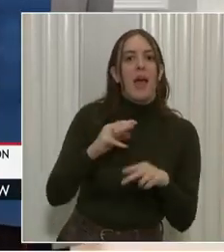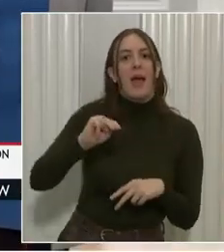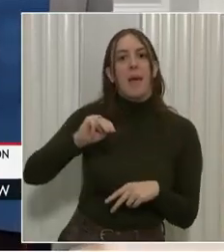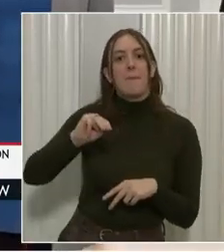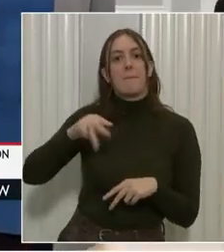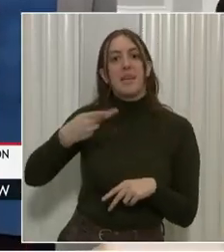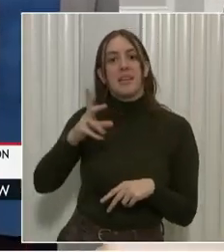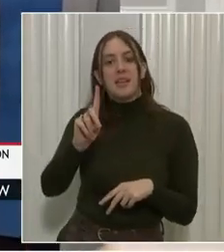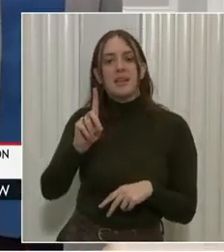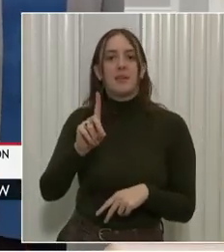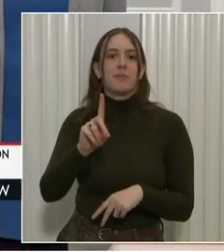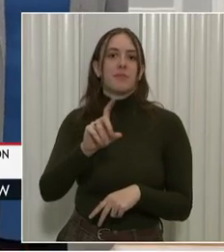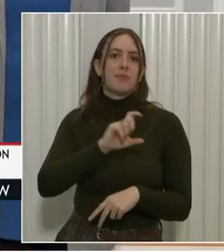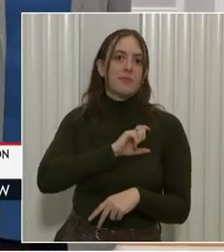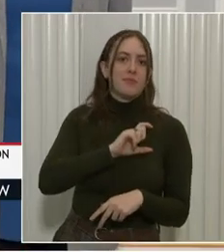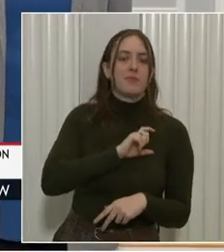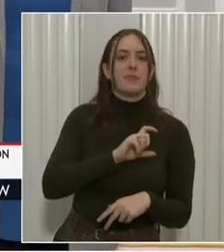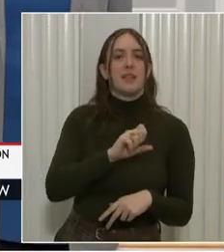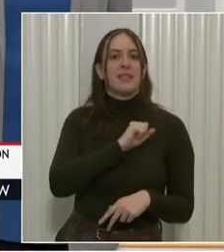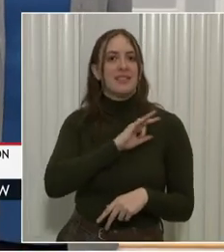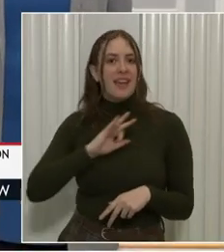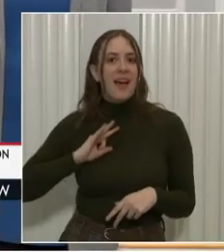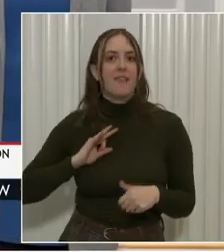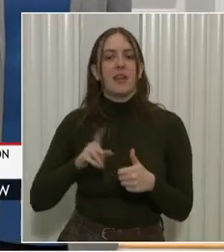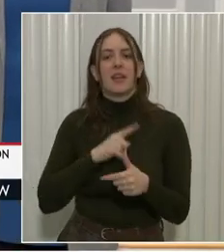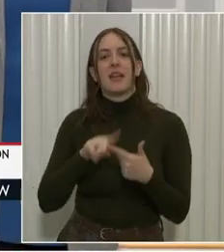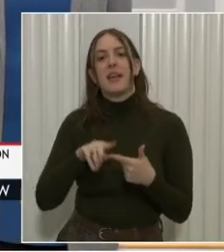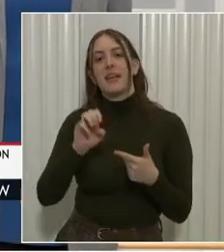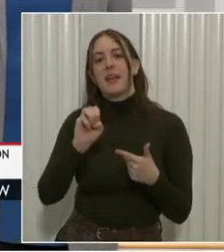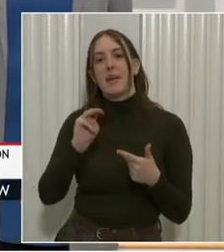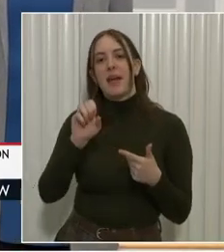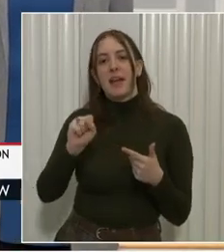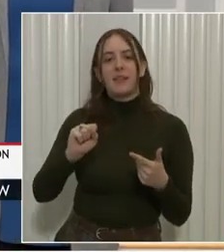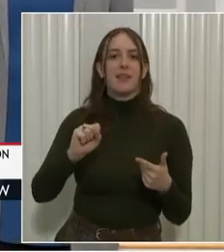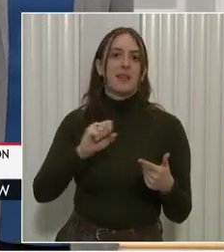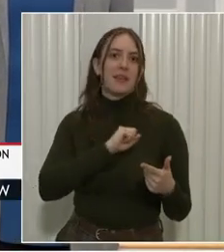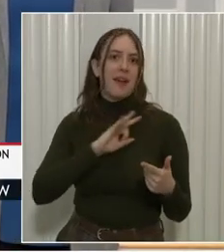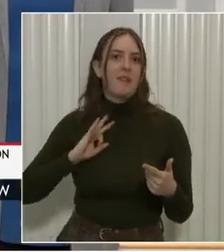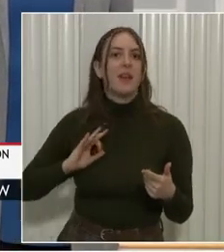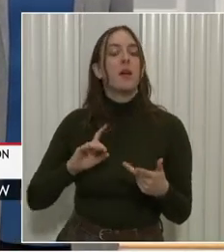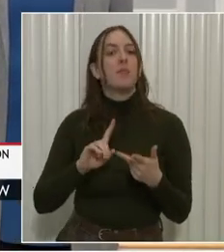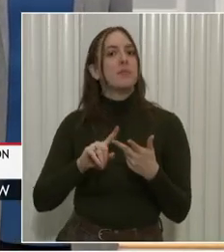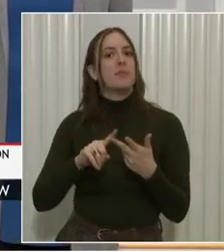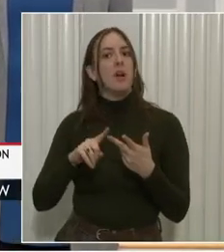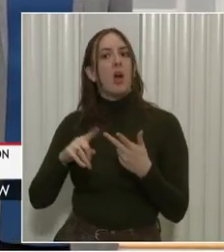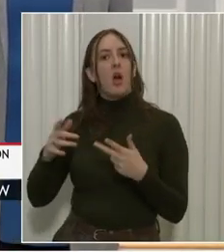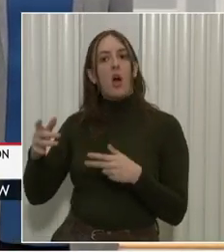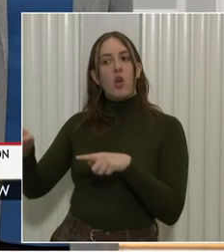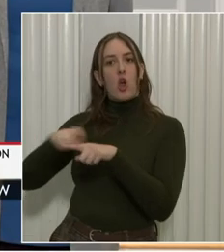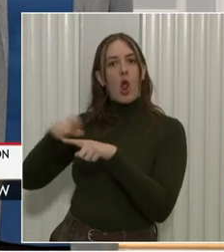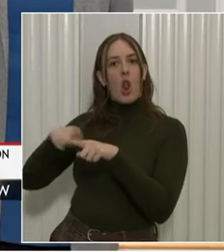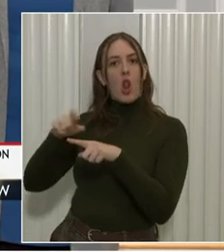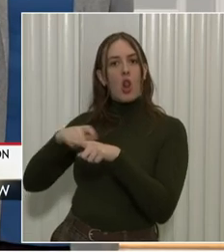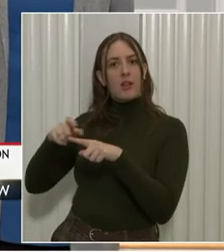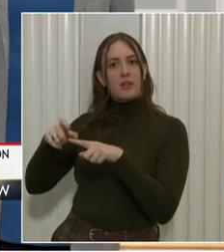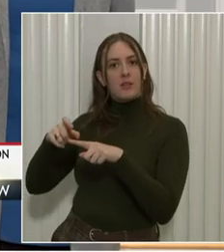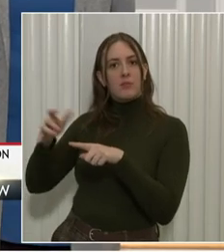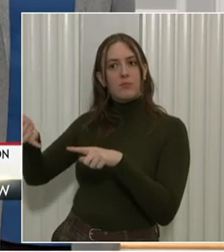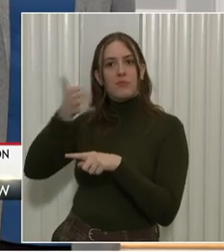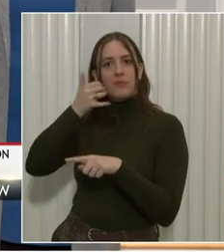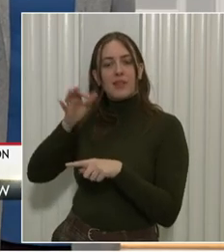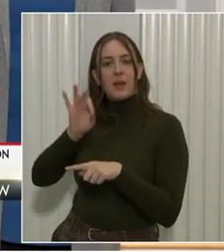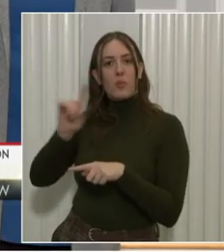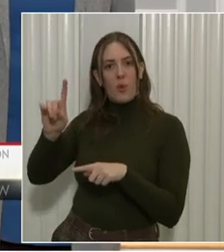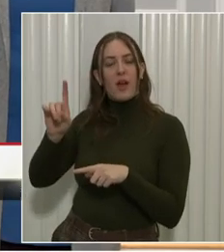fire EMS staffing, our staffing for dispatchers and call takers is critically important. And so we just had a class start at OUC